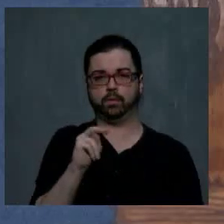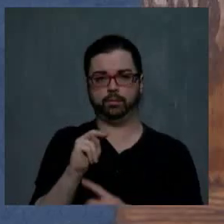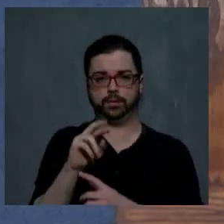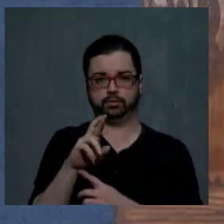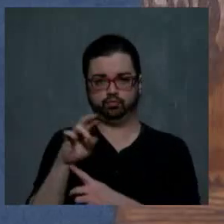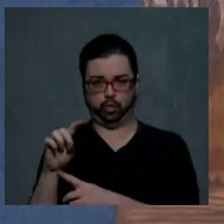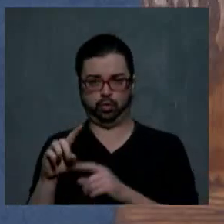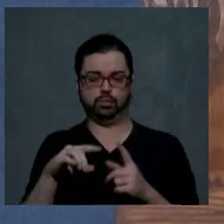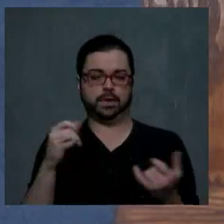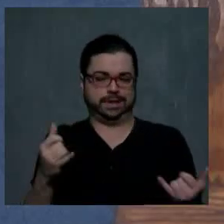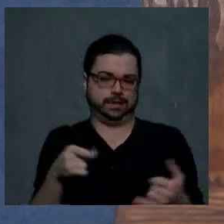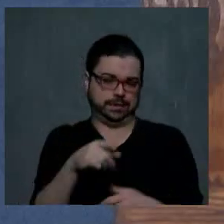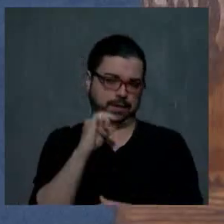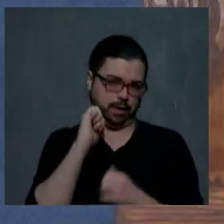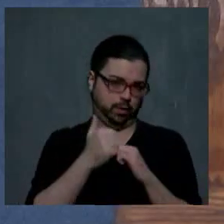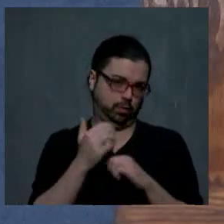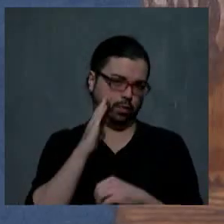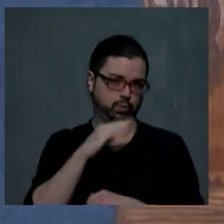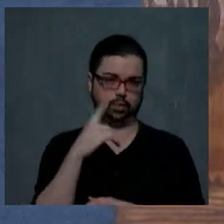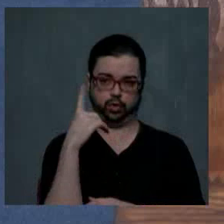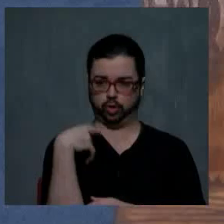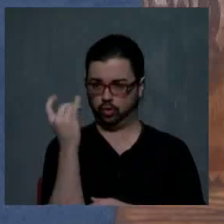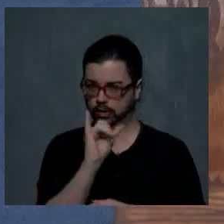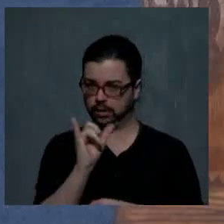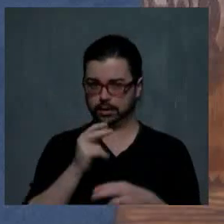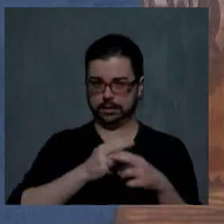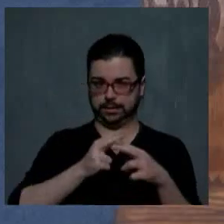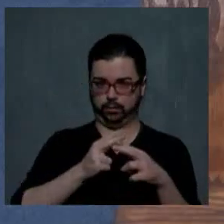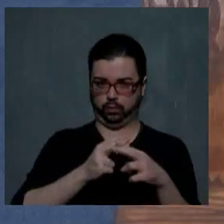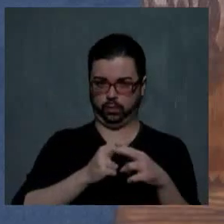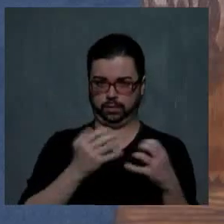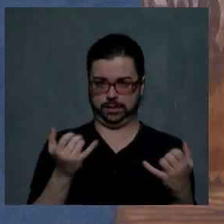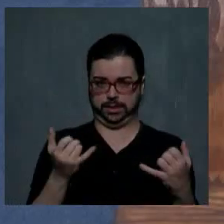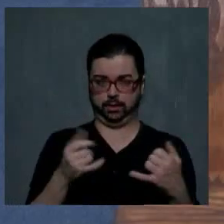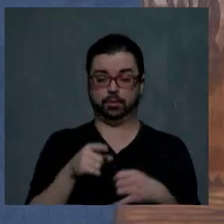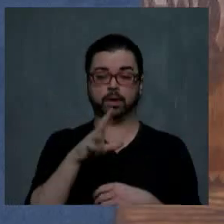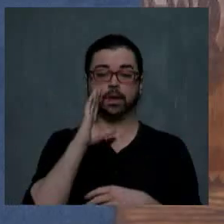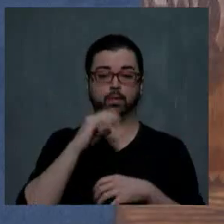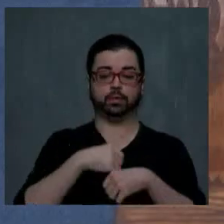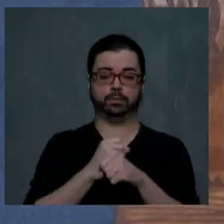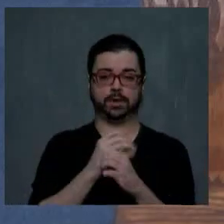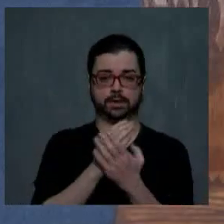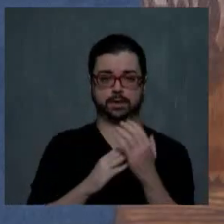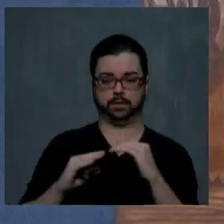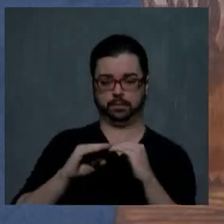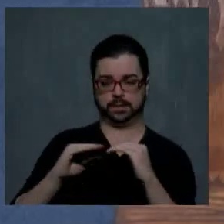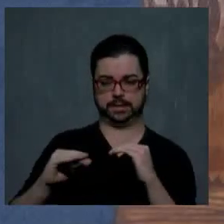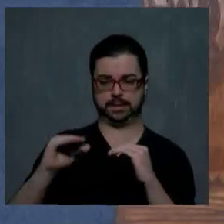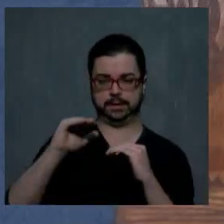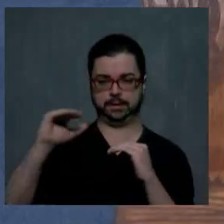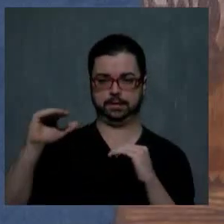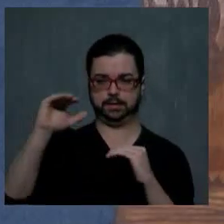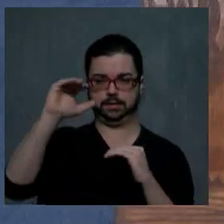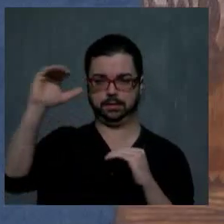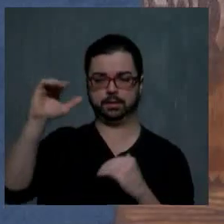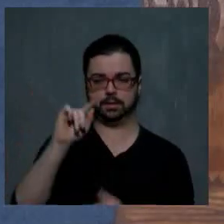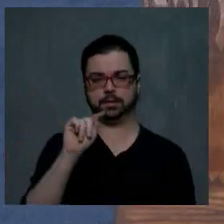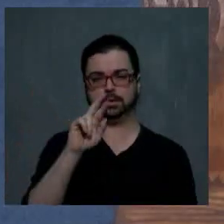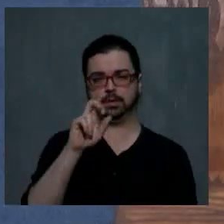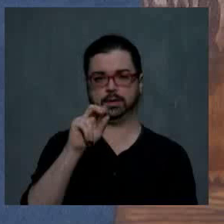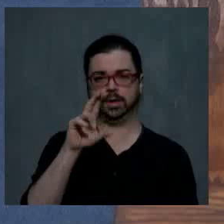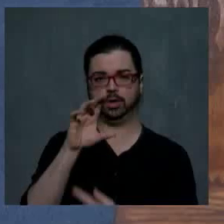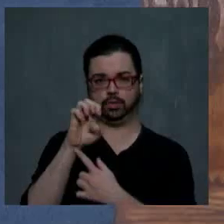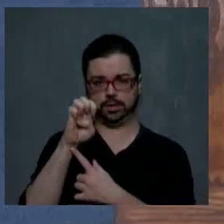interim. And that will also create some terraces on the interior of that excavation. And because